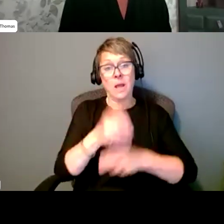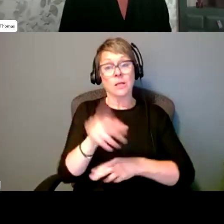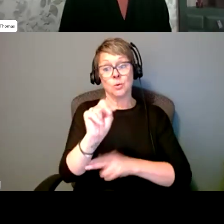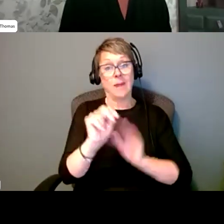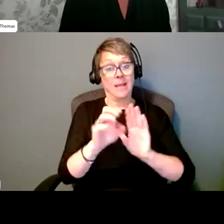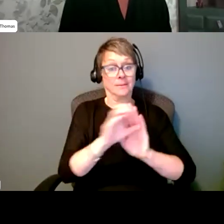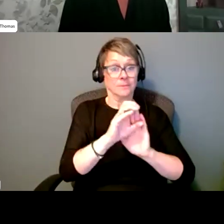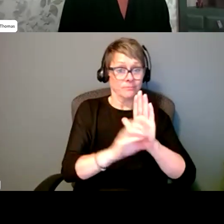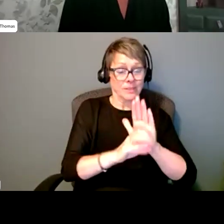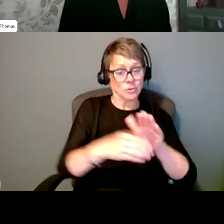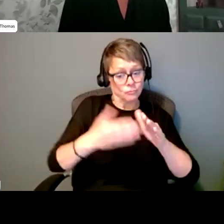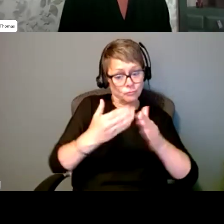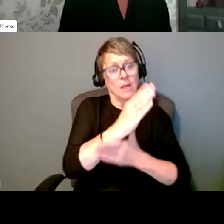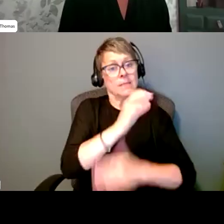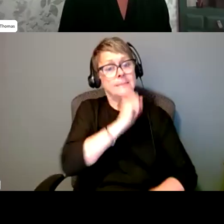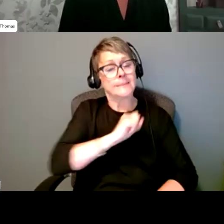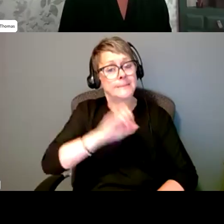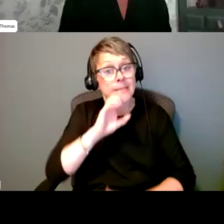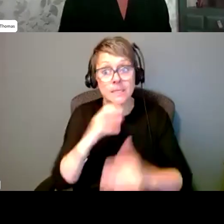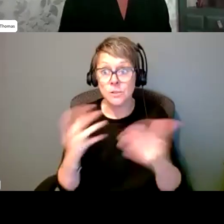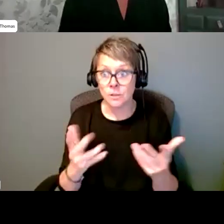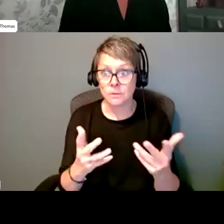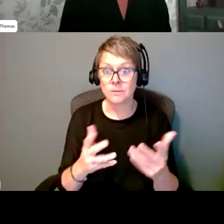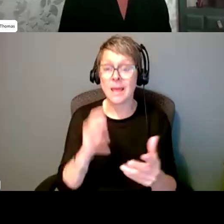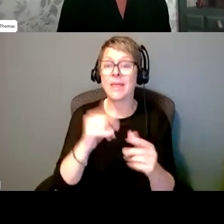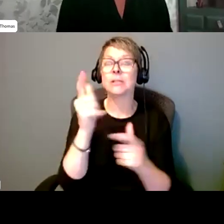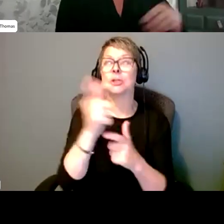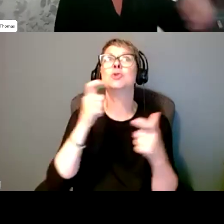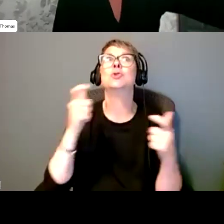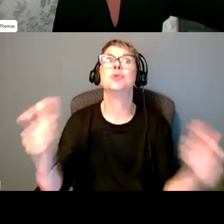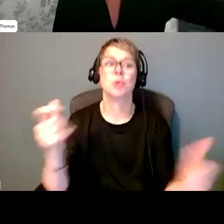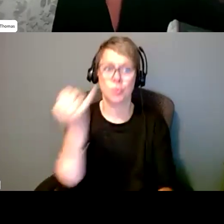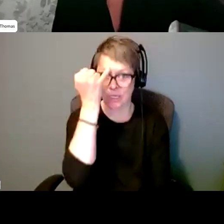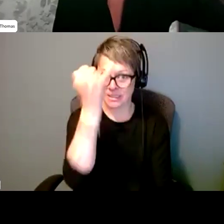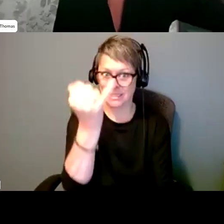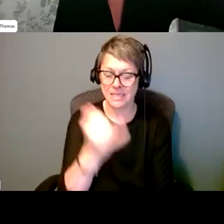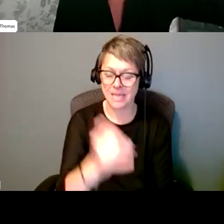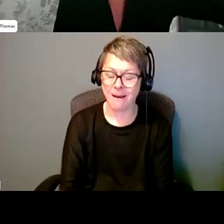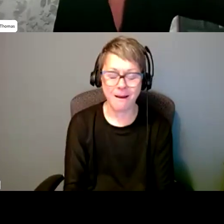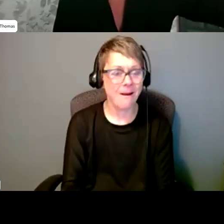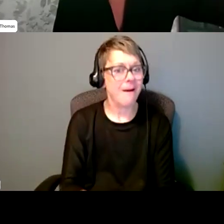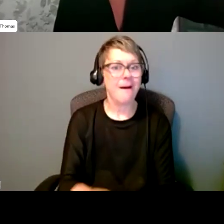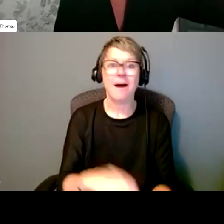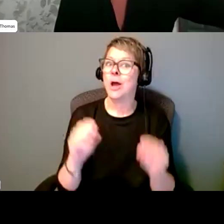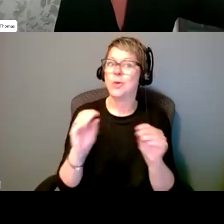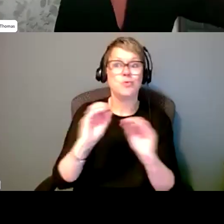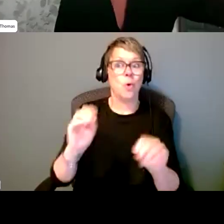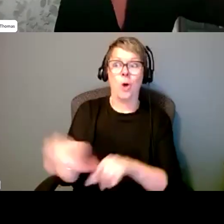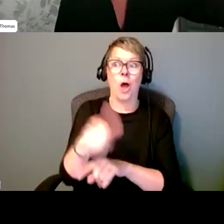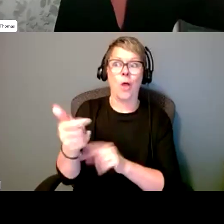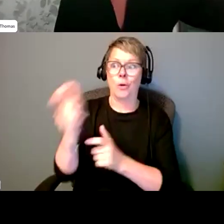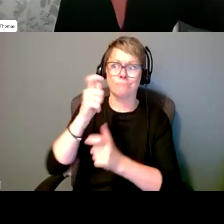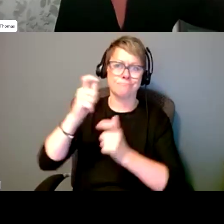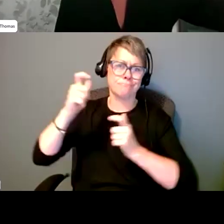rights of an older persons. Listen, there's no bigger idea on the global United Nations stage than a convention.